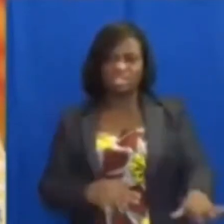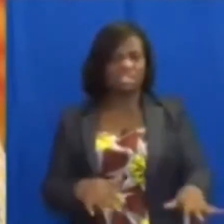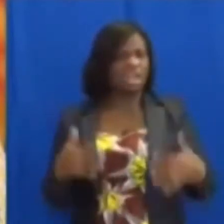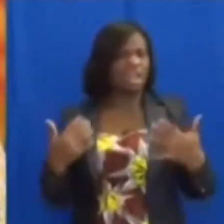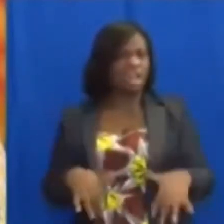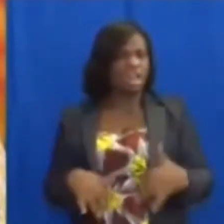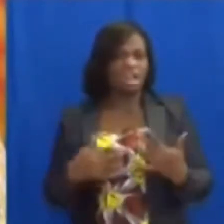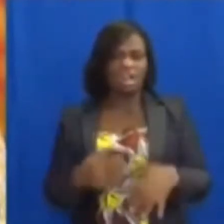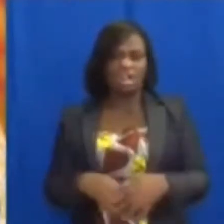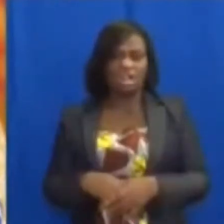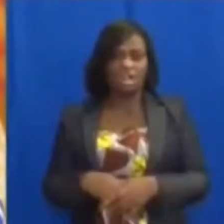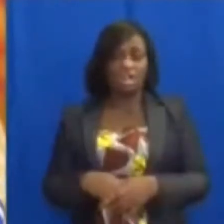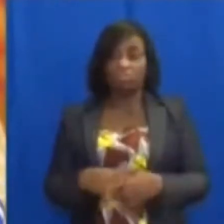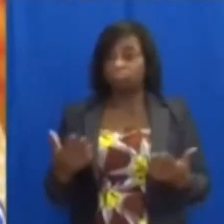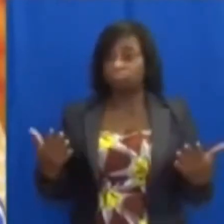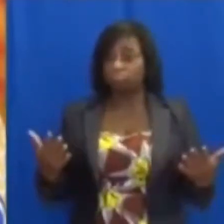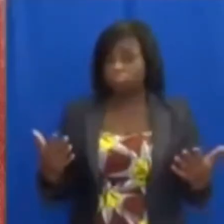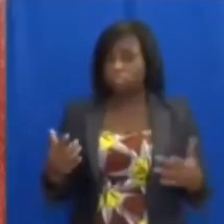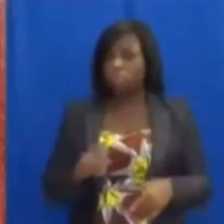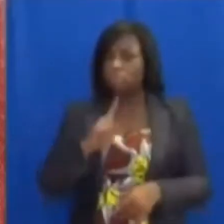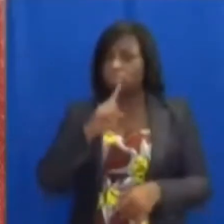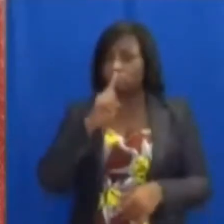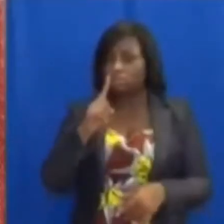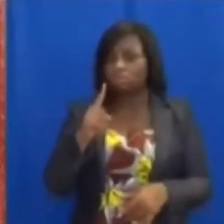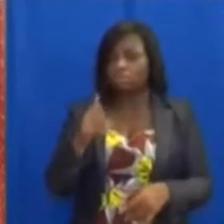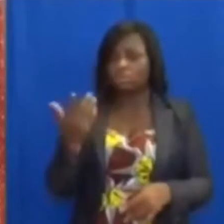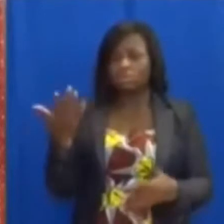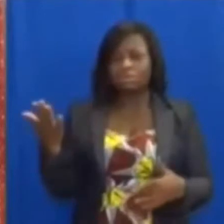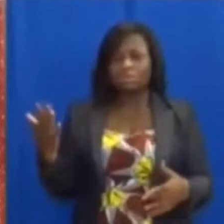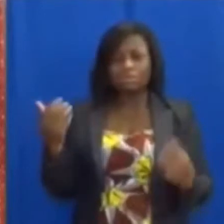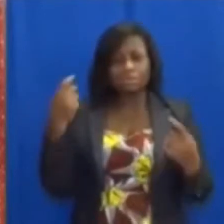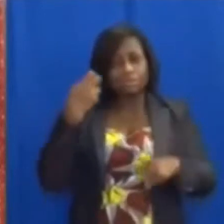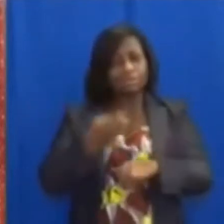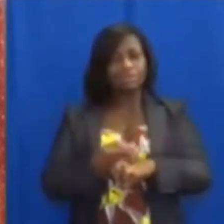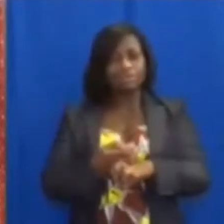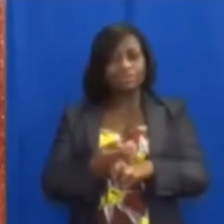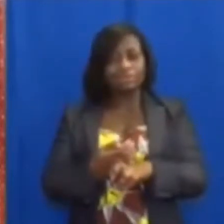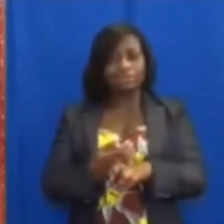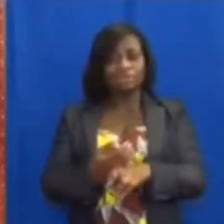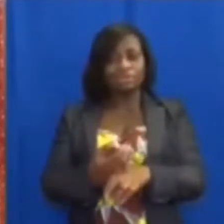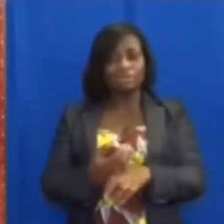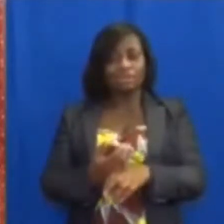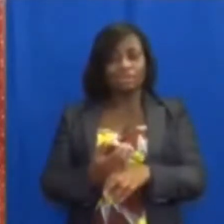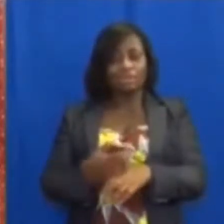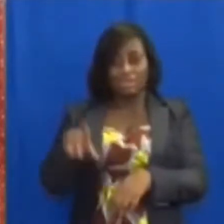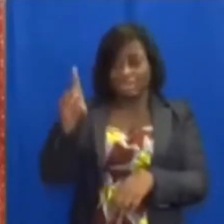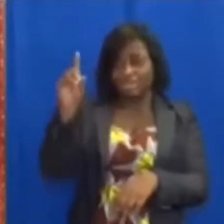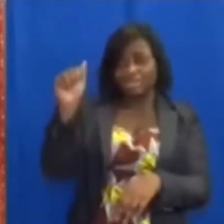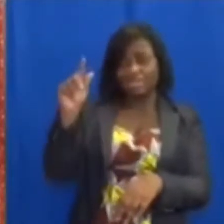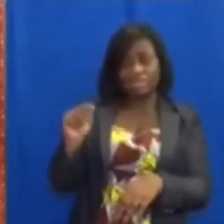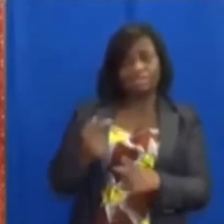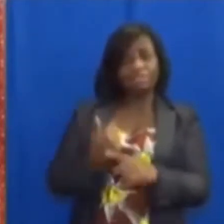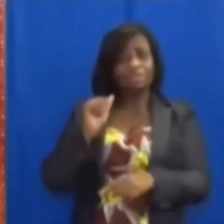deaths. This is a relatively welcome picture when regard is paid to the data from